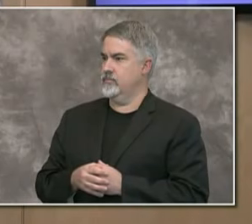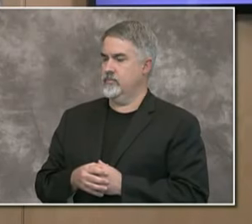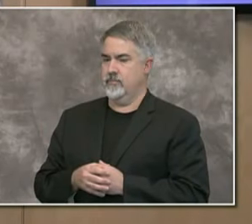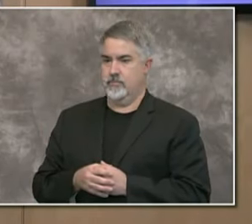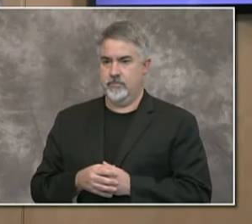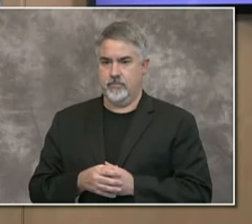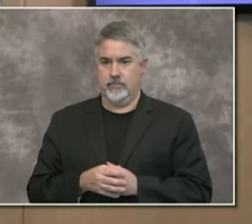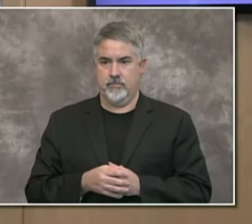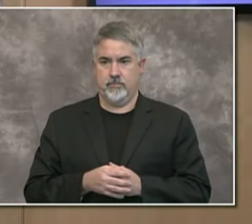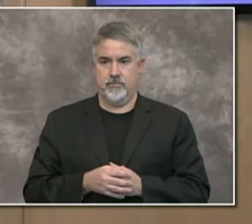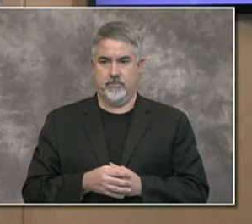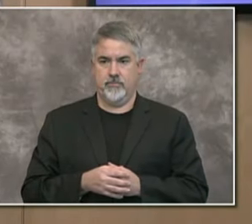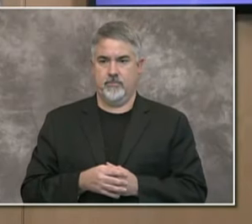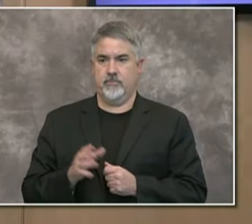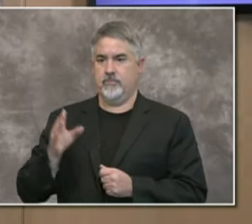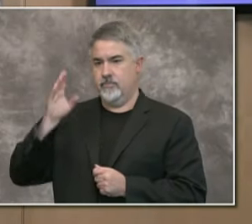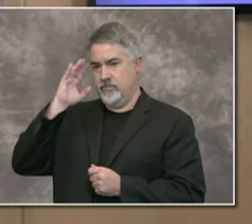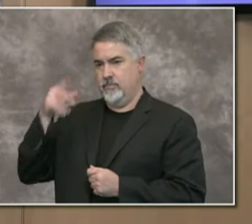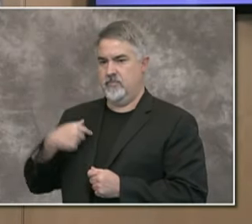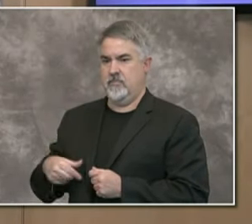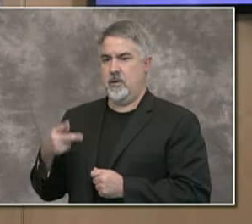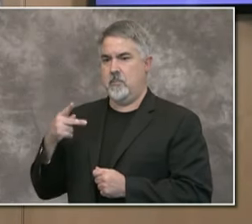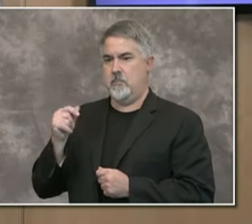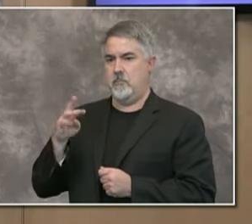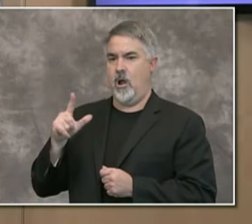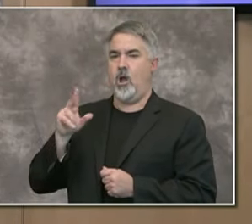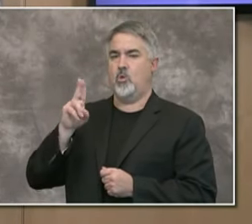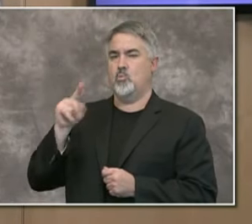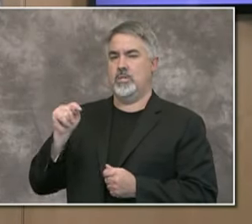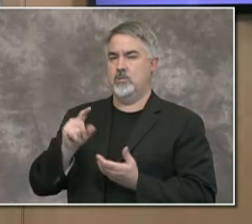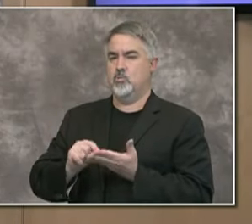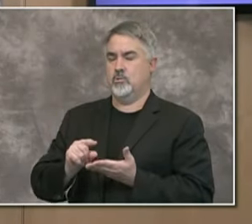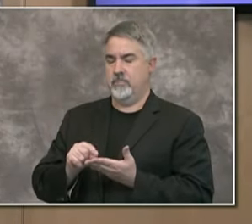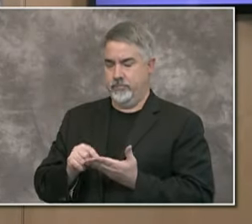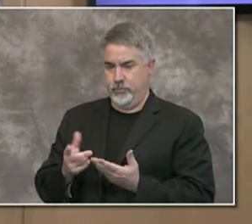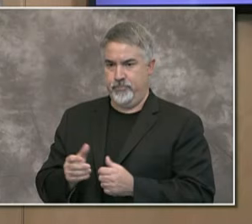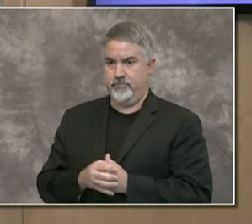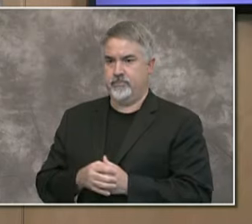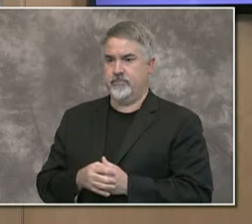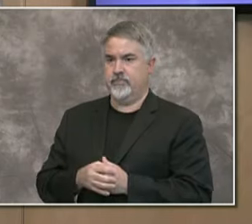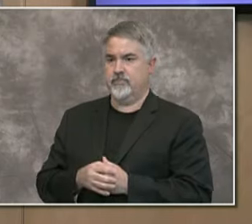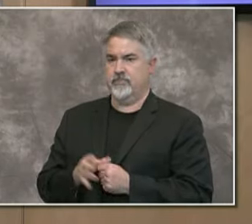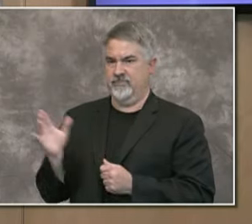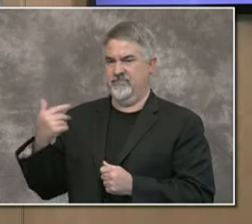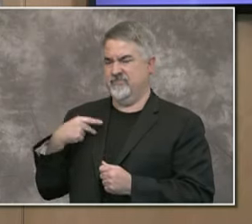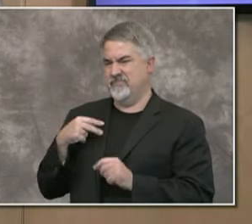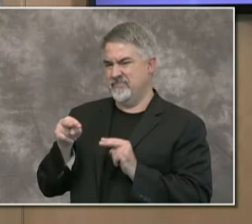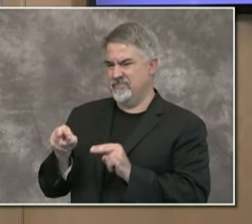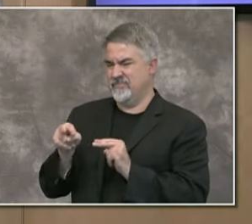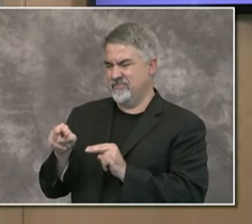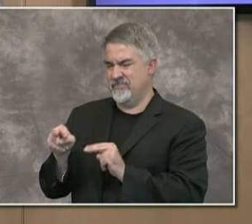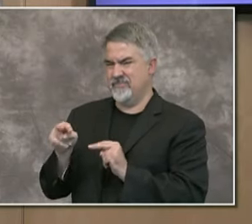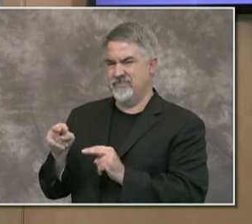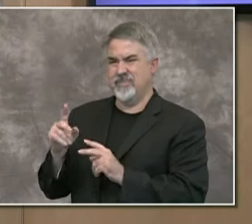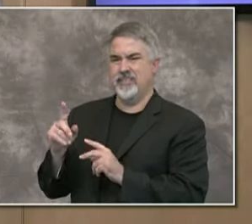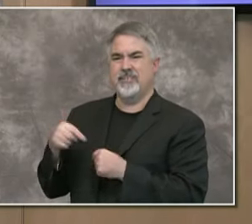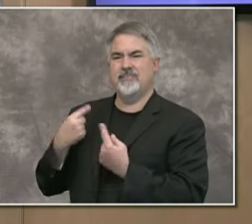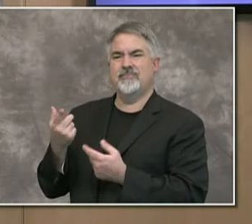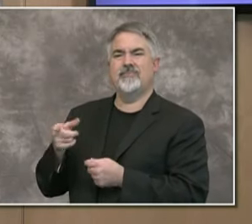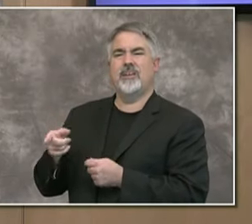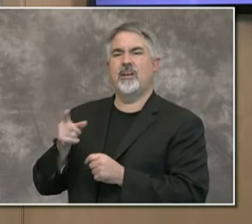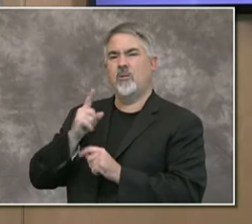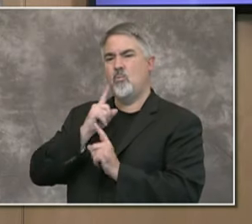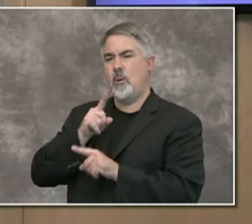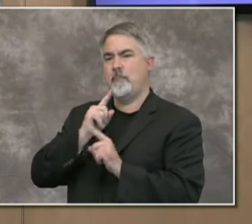Hi, this is Paul Sisson with the Union Tribune. I took a look at the today's influenza watch report that came out this